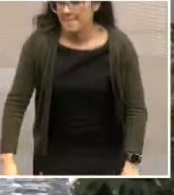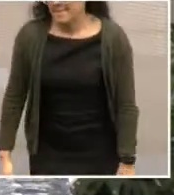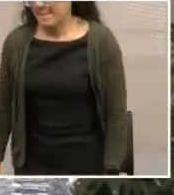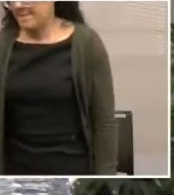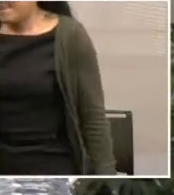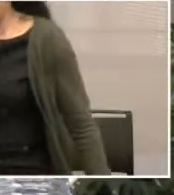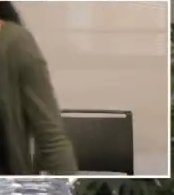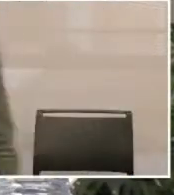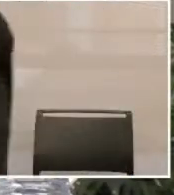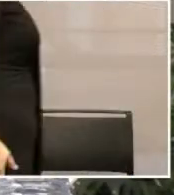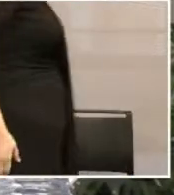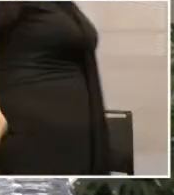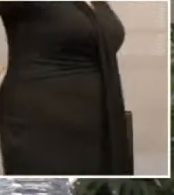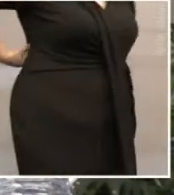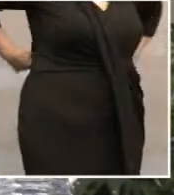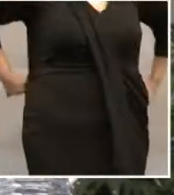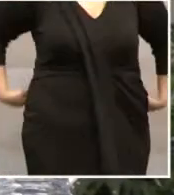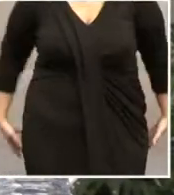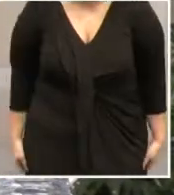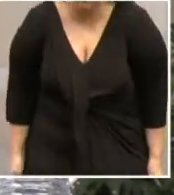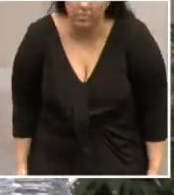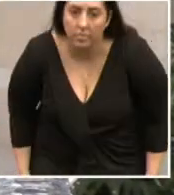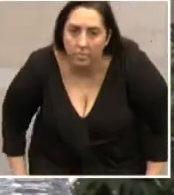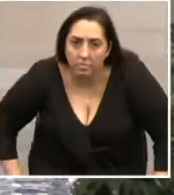going to give you some examples.